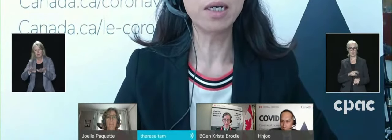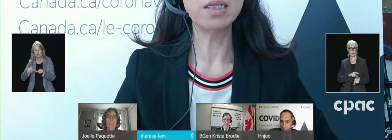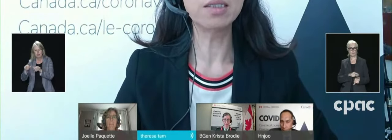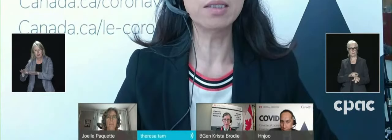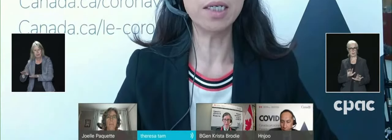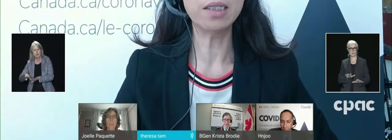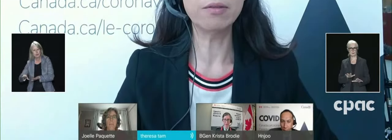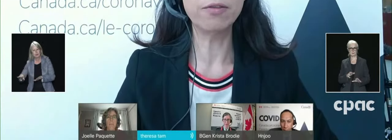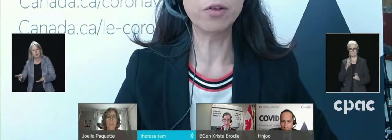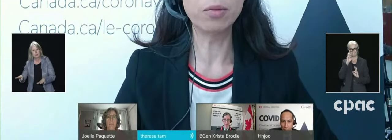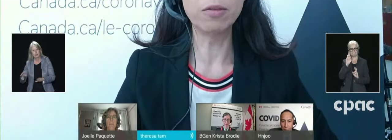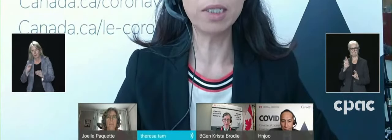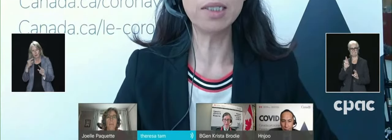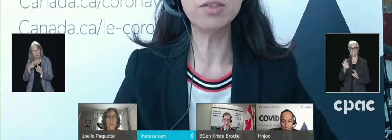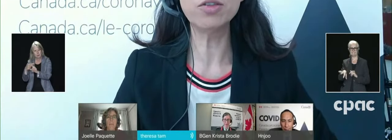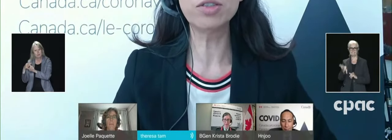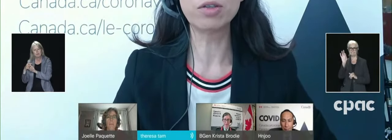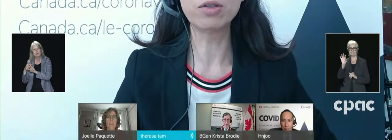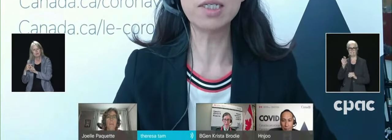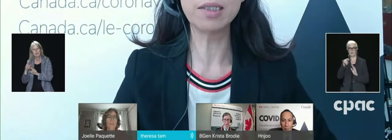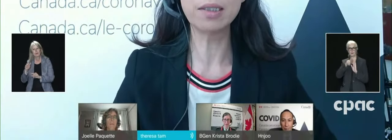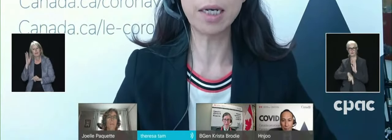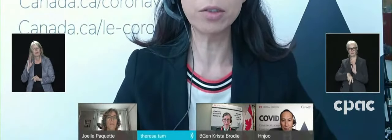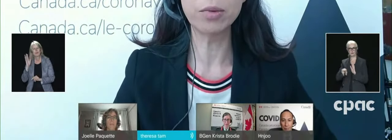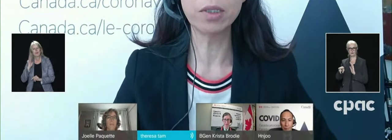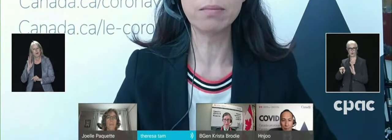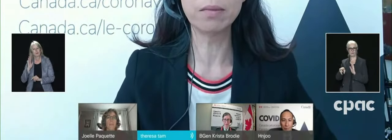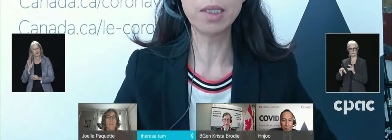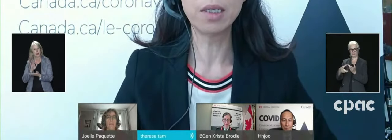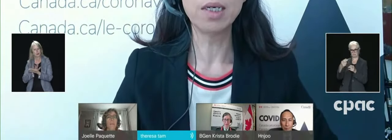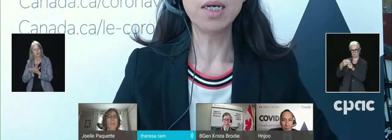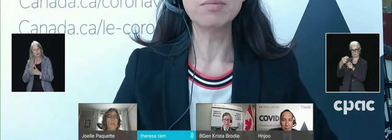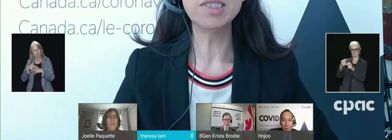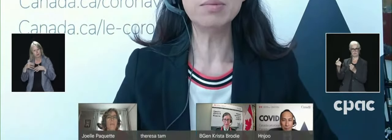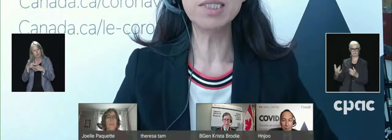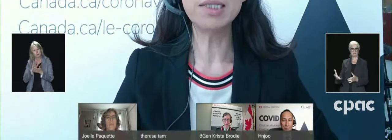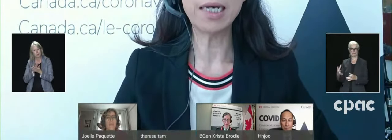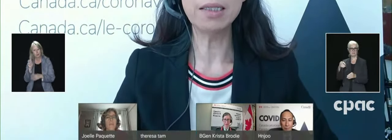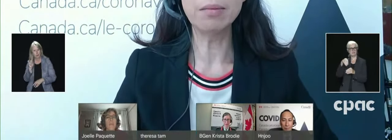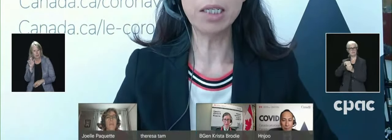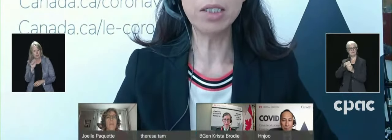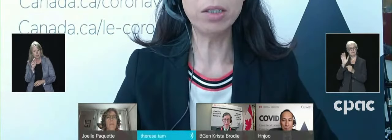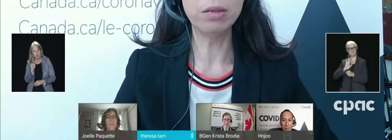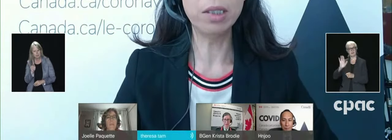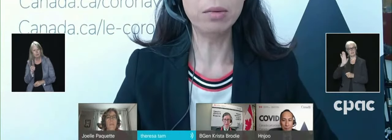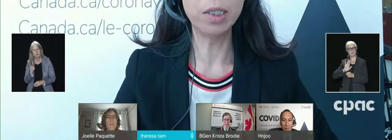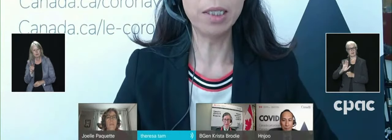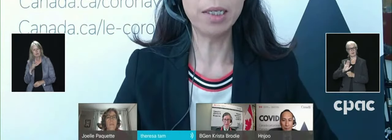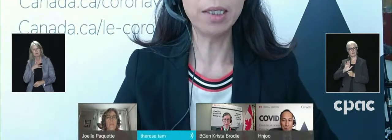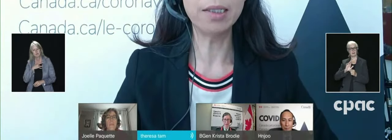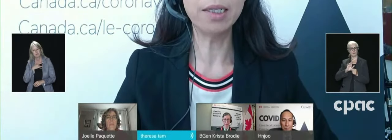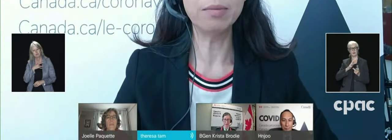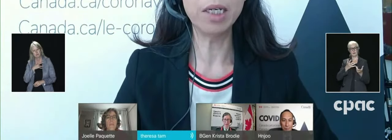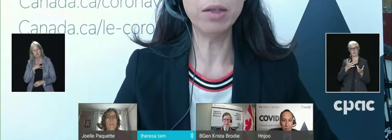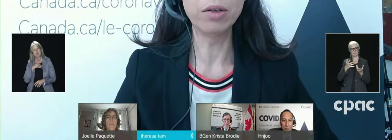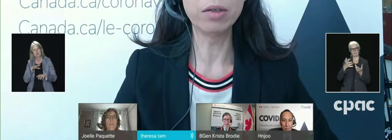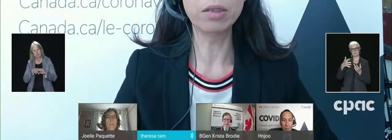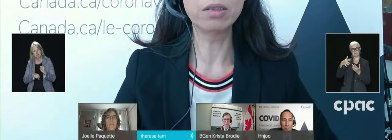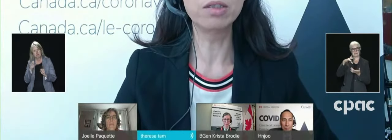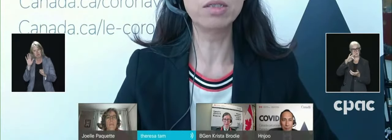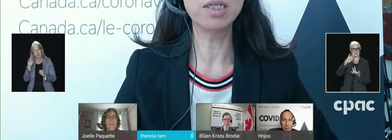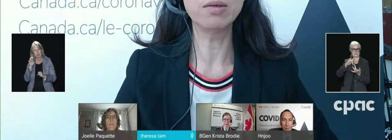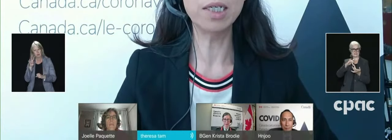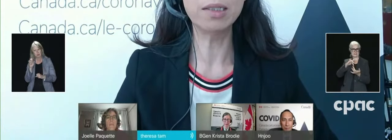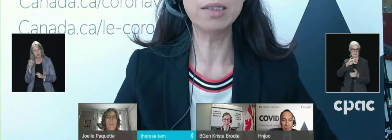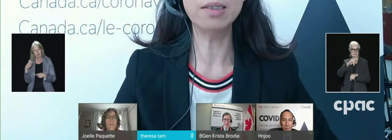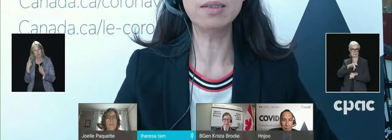graves at the site of a former residential school in Saskatchewan. I'm deeply saddened by the news this week and extend my